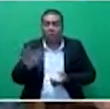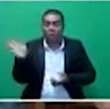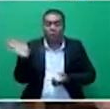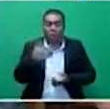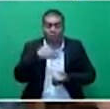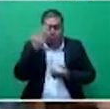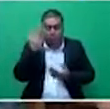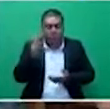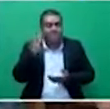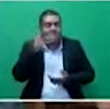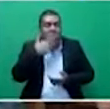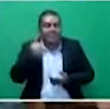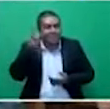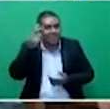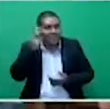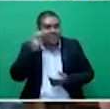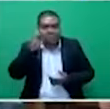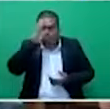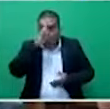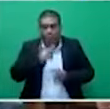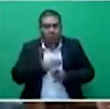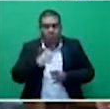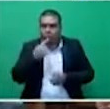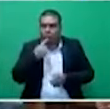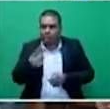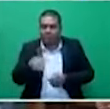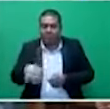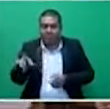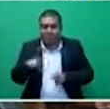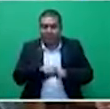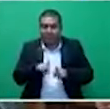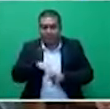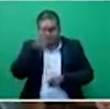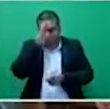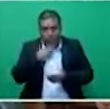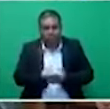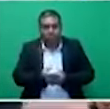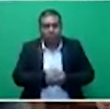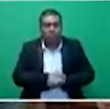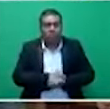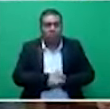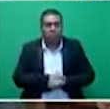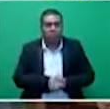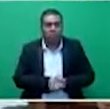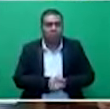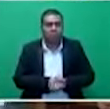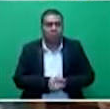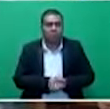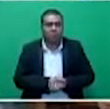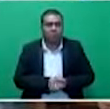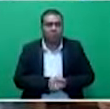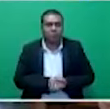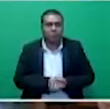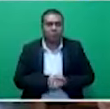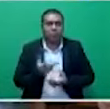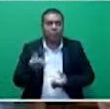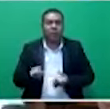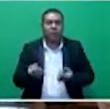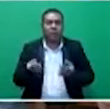please listen. We hope you have not taught the same to your students. We have more sensible lecturers by Dr. Roop Singh and others